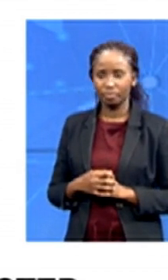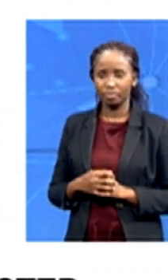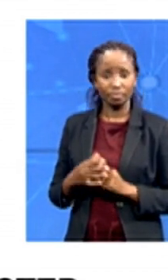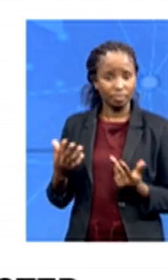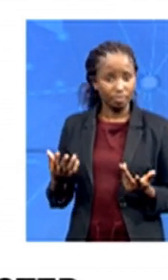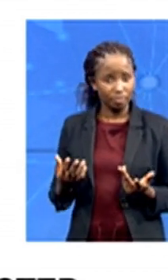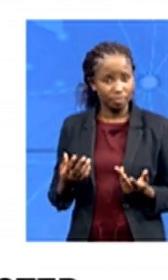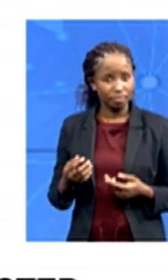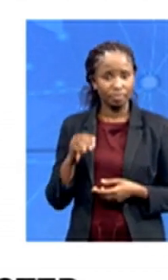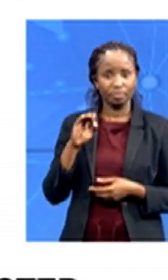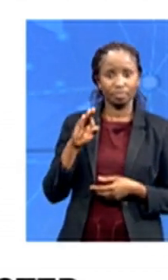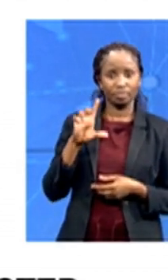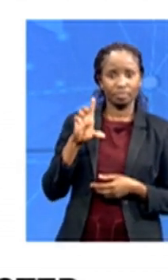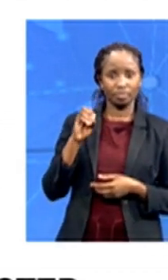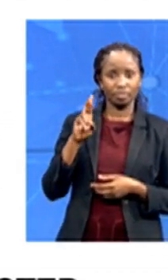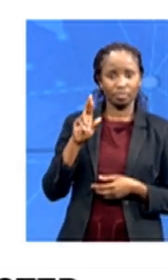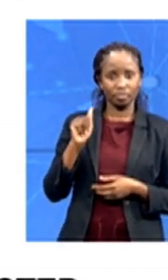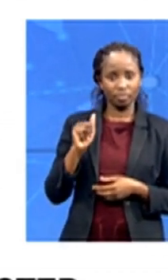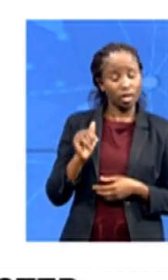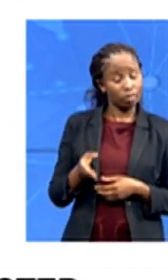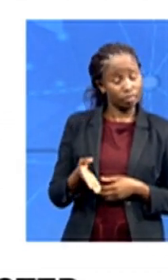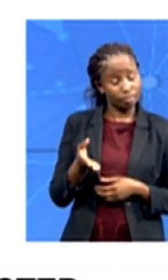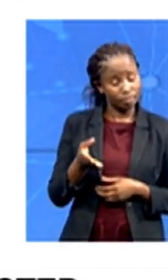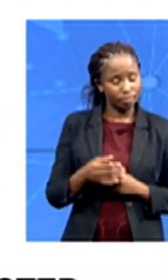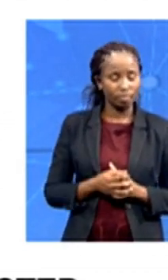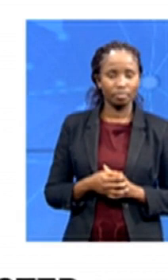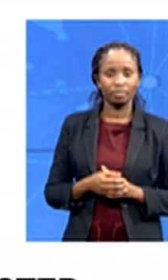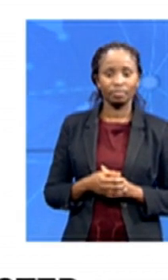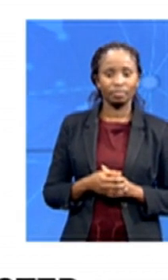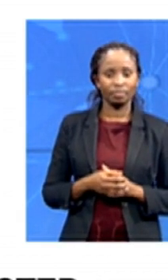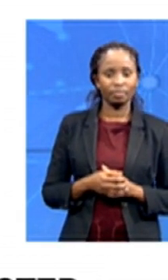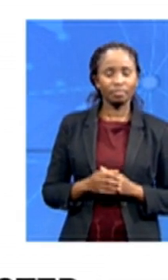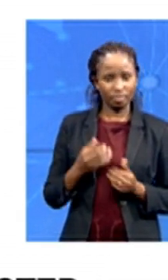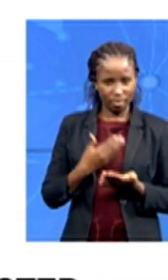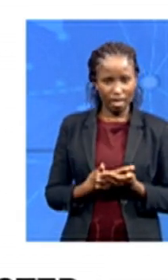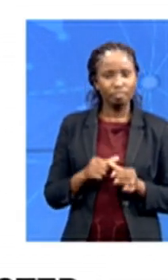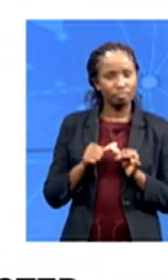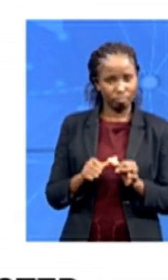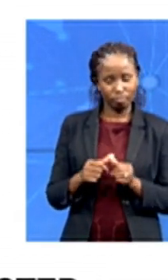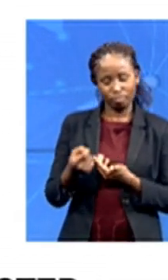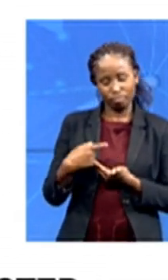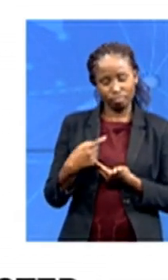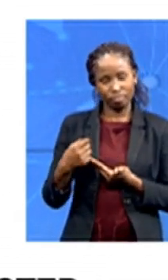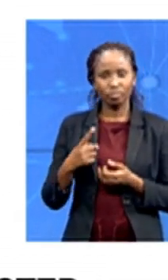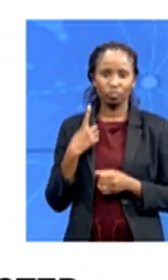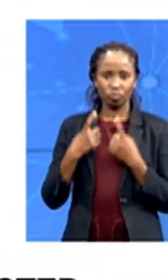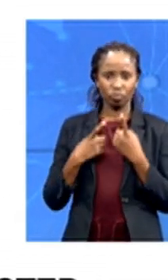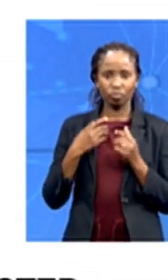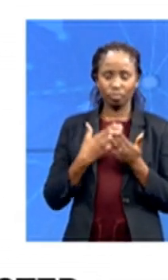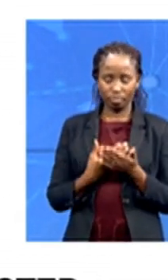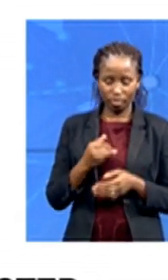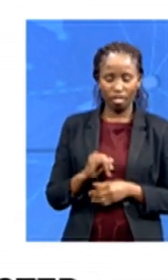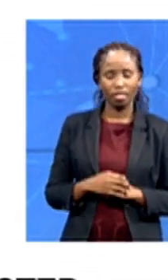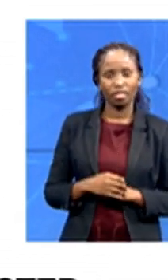I'll encourage people to continue putting questions on the chat. We're curating the questions. We'll ask them to the different panelists at the end of the